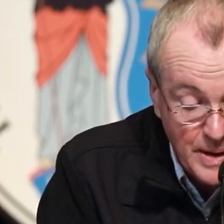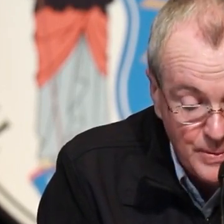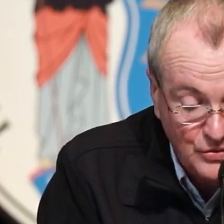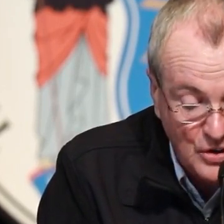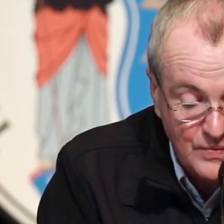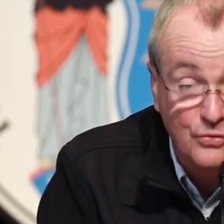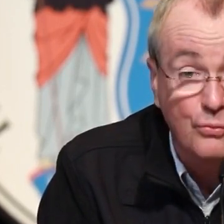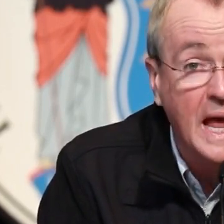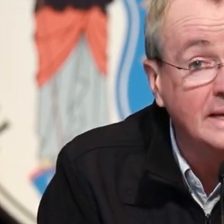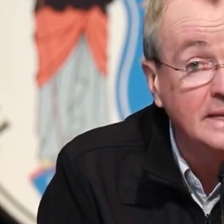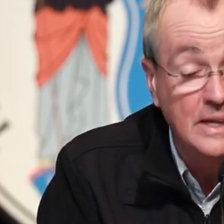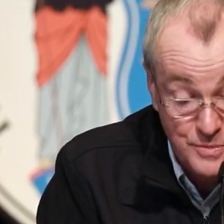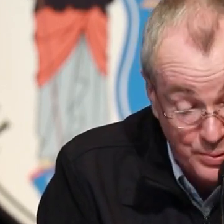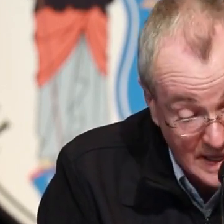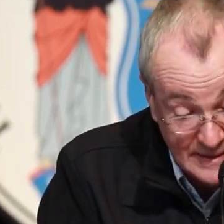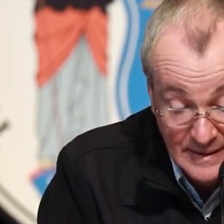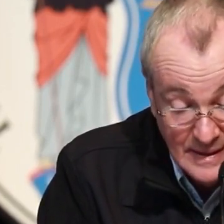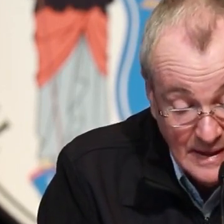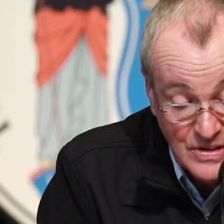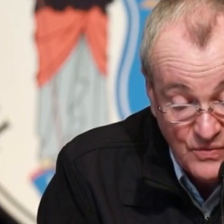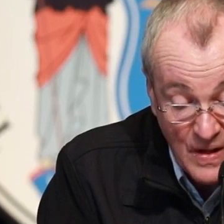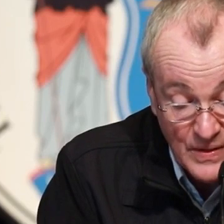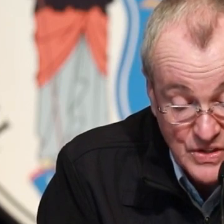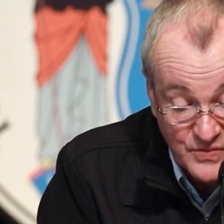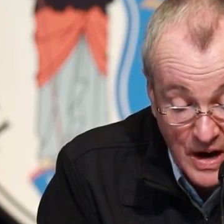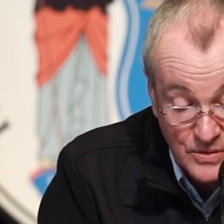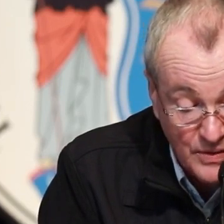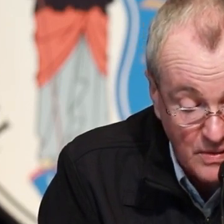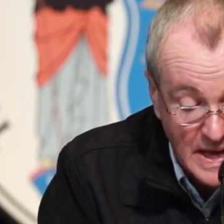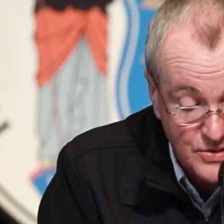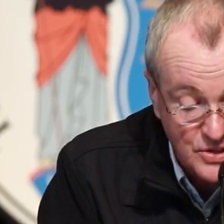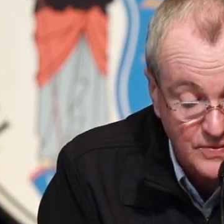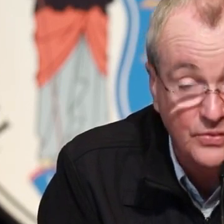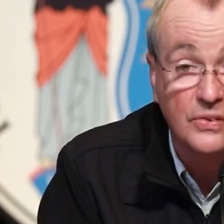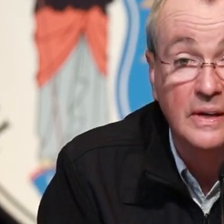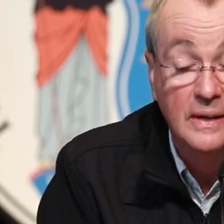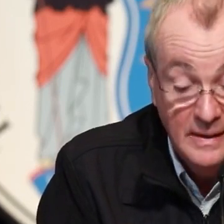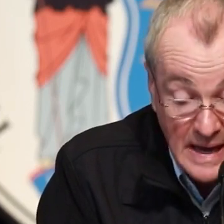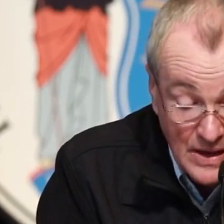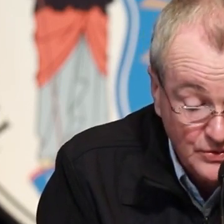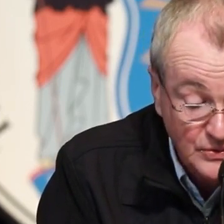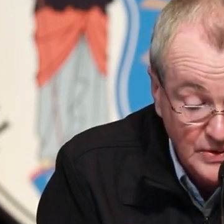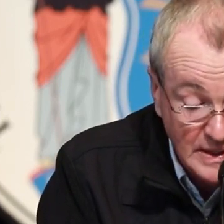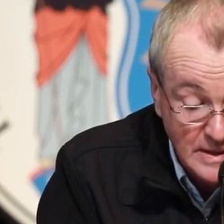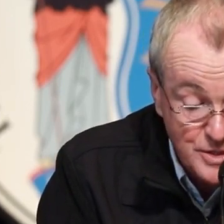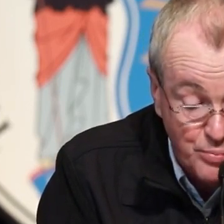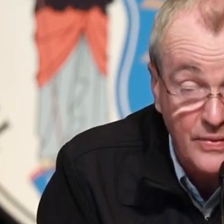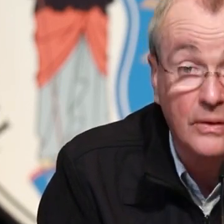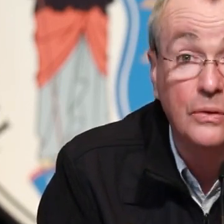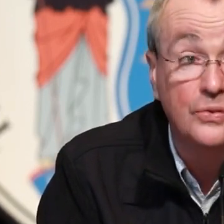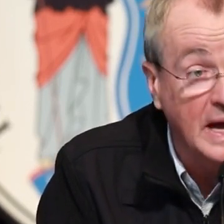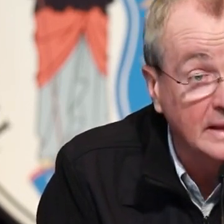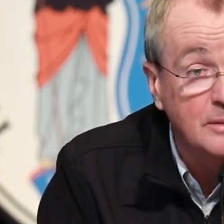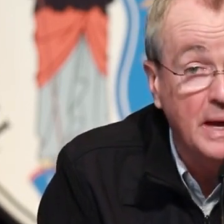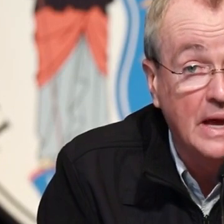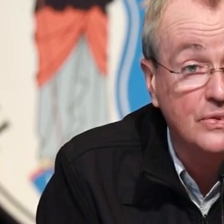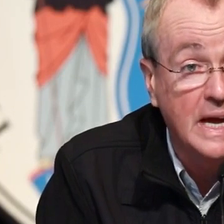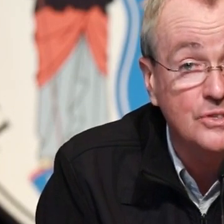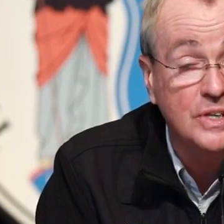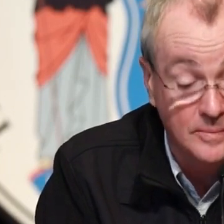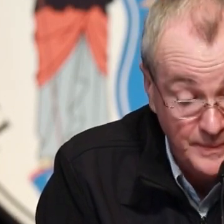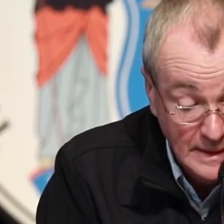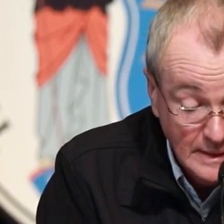Firefighting and public service ran in his blood as he followed his father into the line of service, as did his brother, who sadly